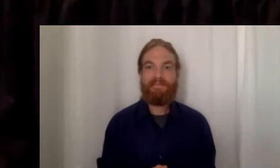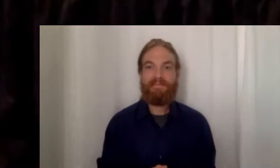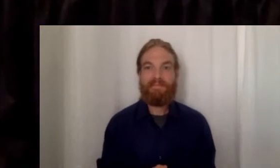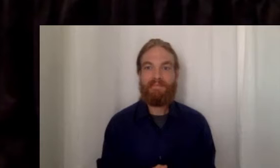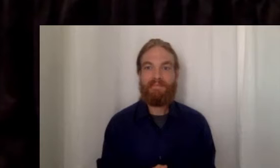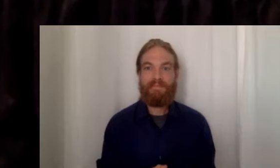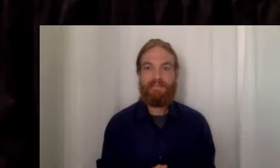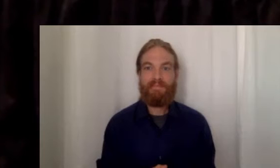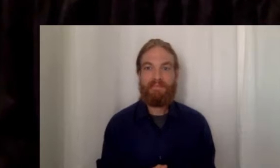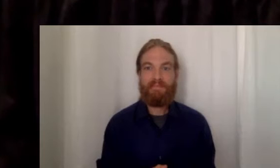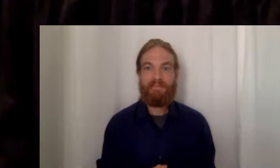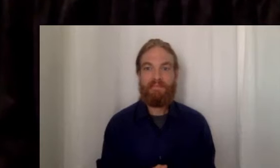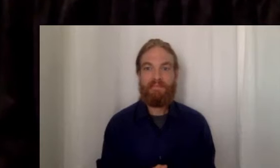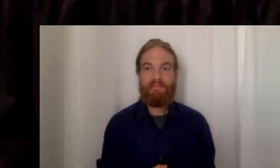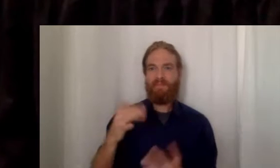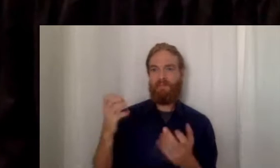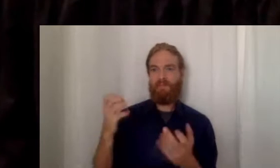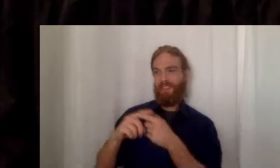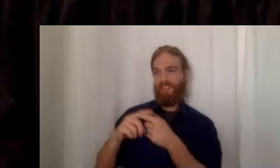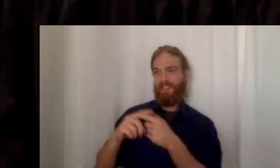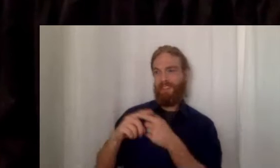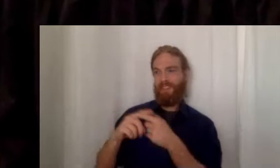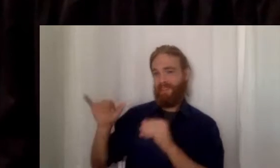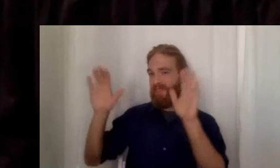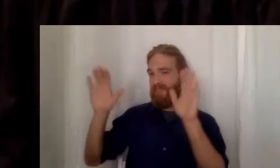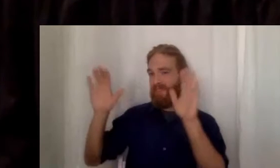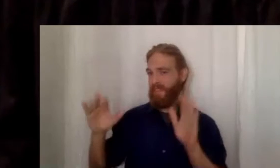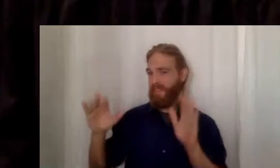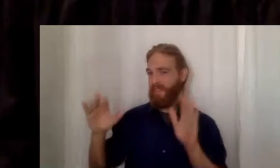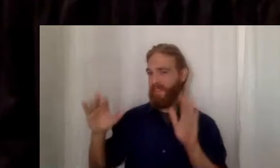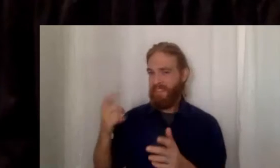mentioned earlier, that we're very stretched.